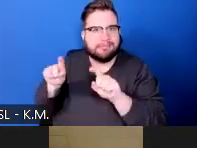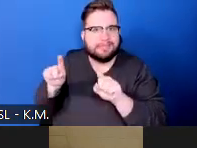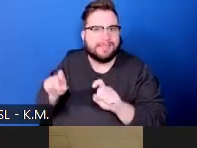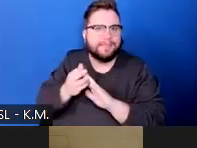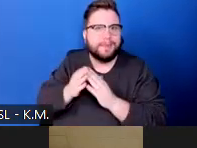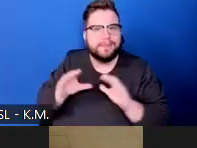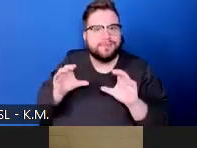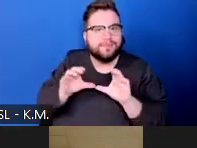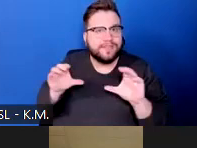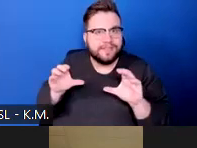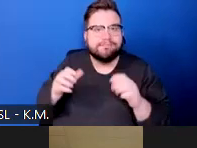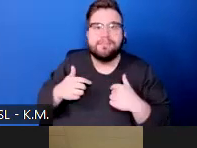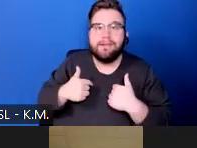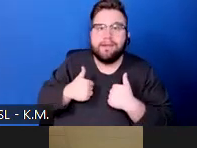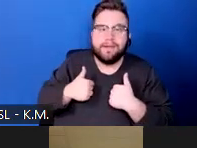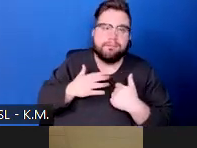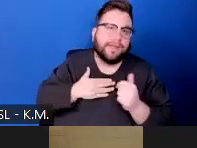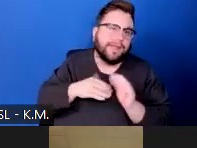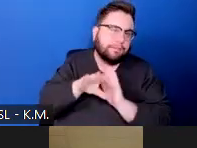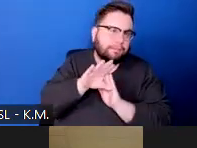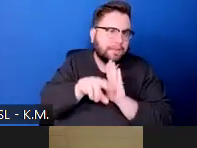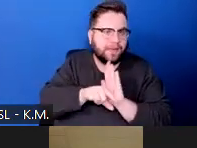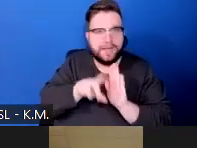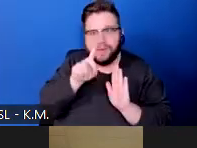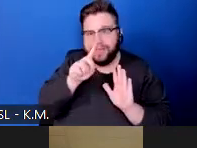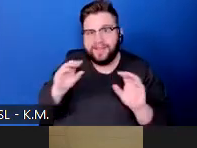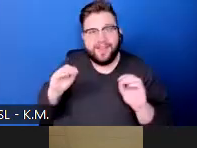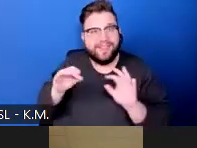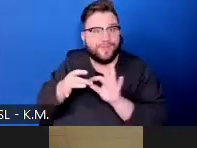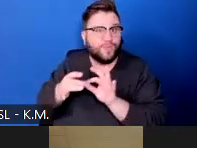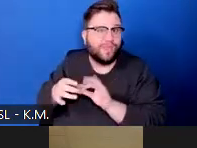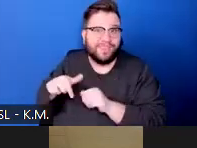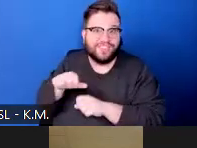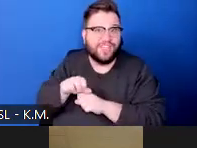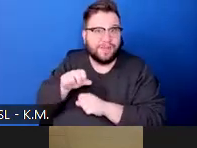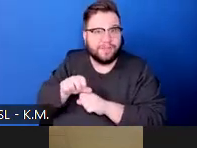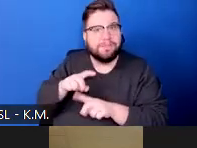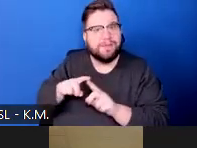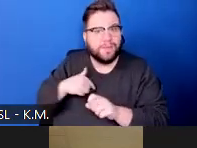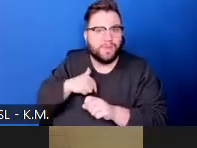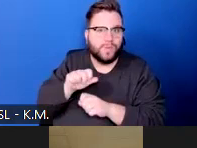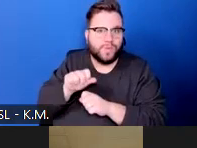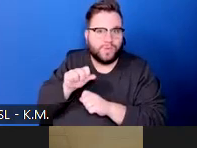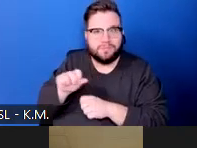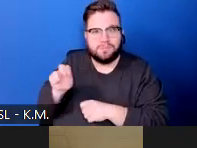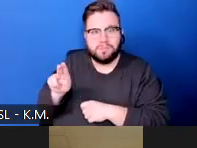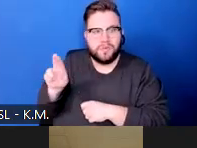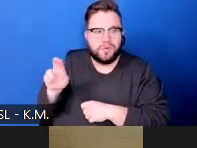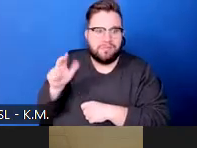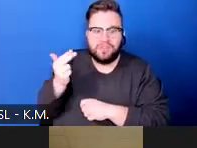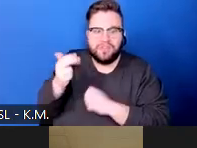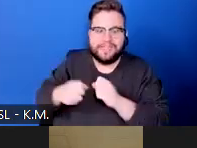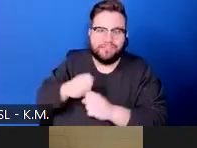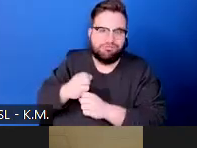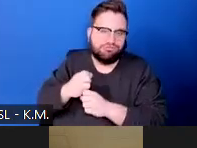My background has nothing to do with this job. I've been here 13 years. My bachelor's degree is in